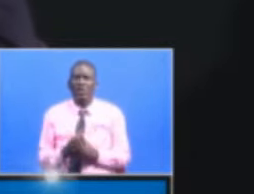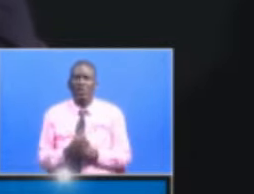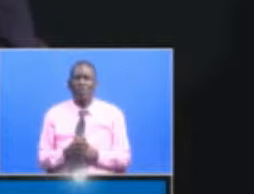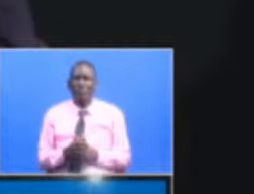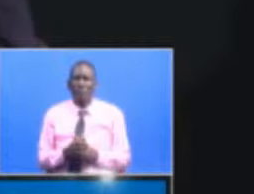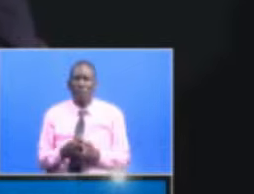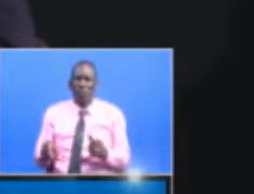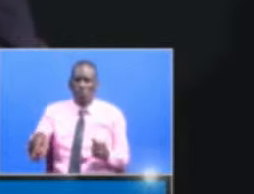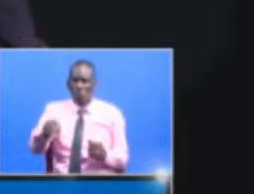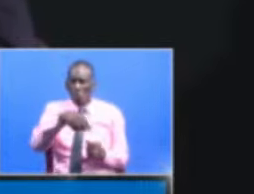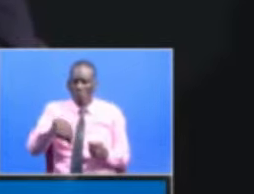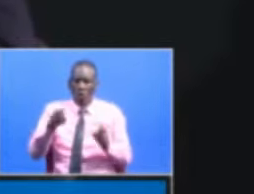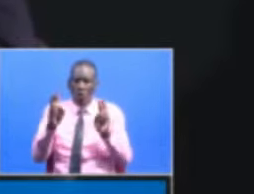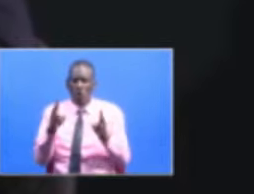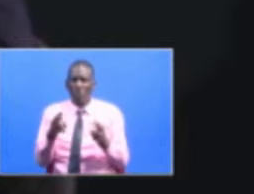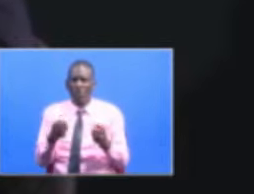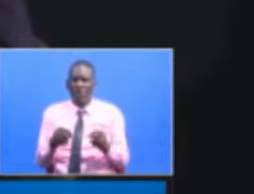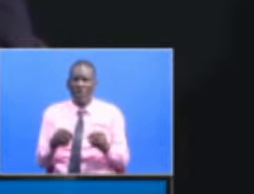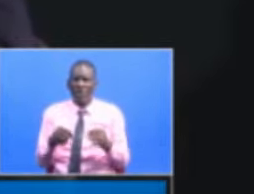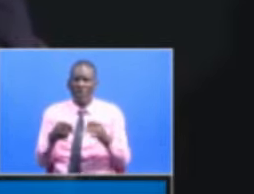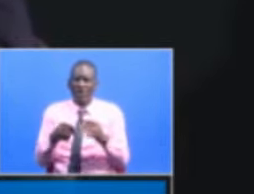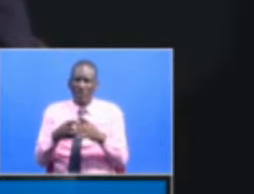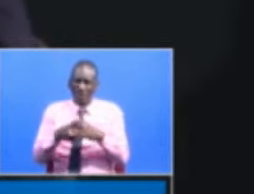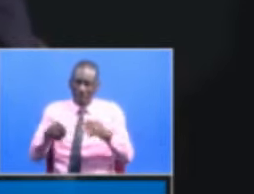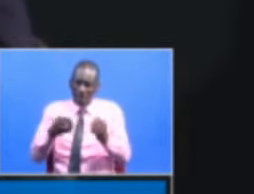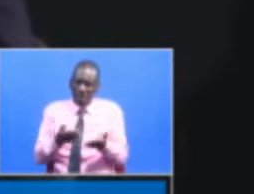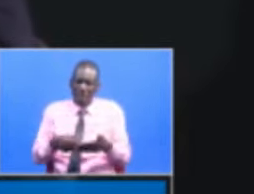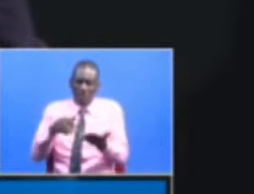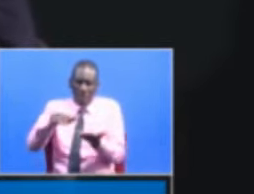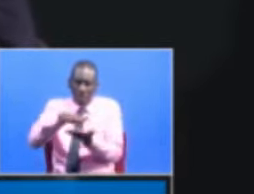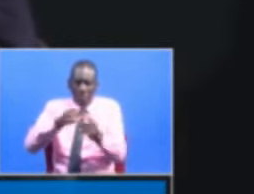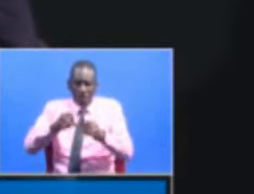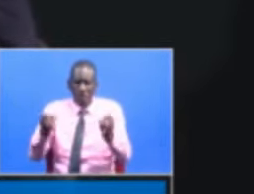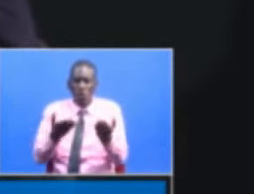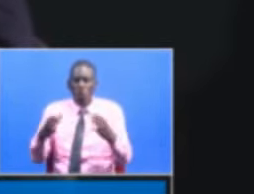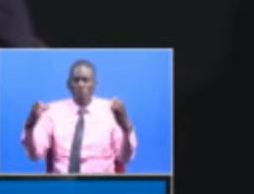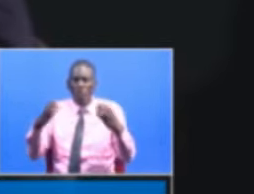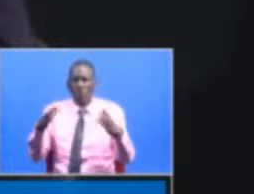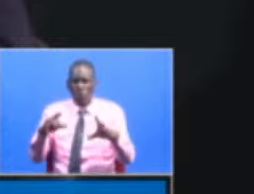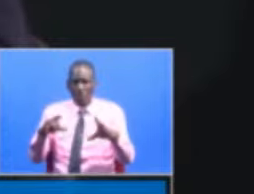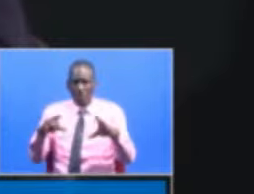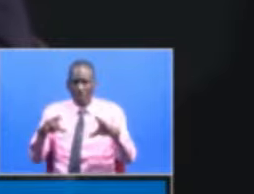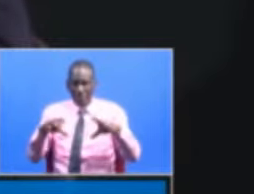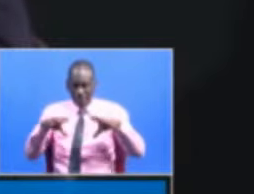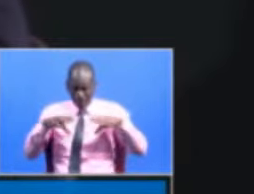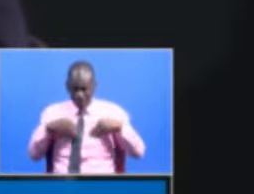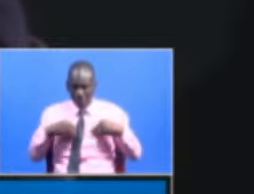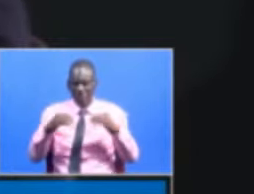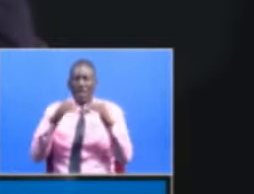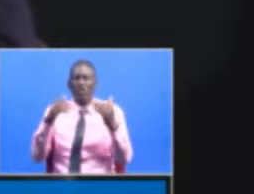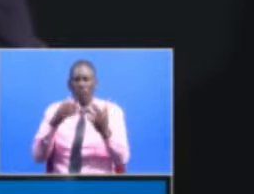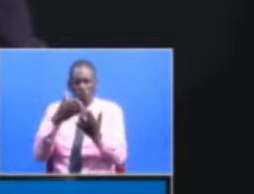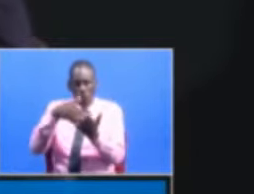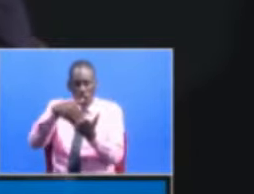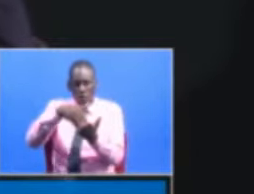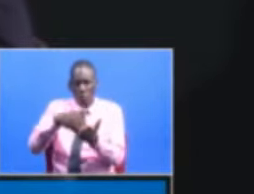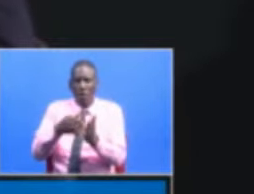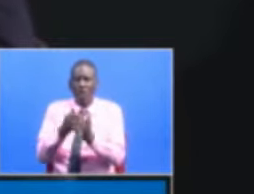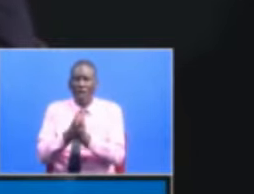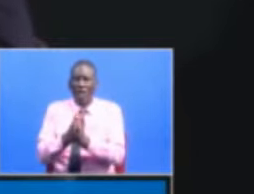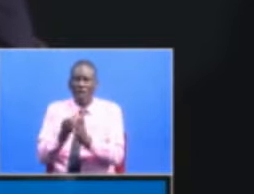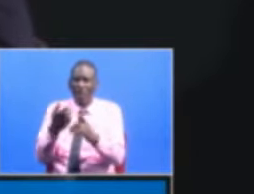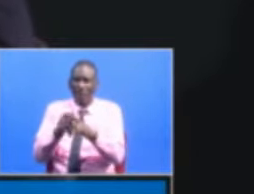We usually establish the baseline whereby the community is maybe at a certain level of vulnerability or well-being. And thereafter,